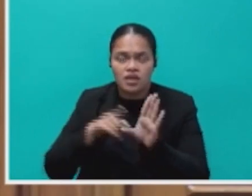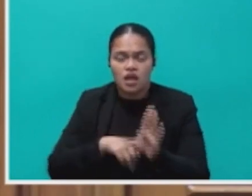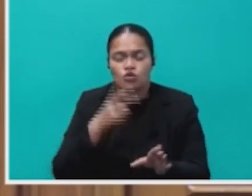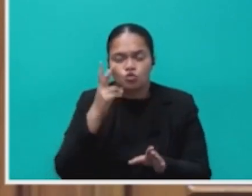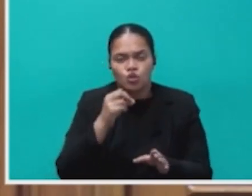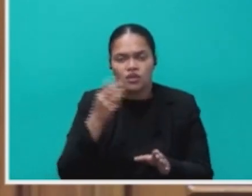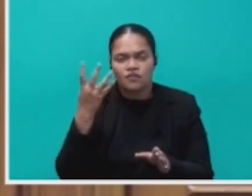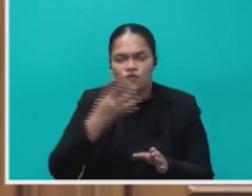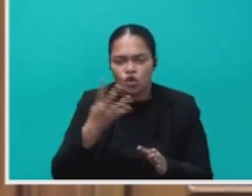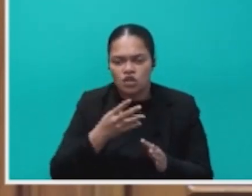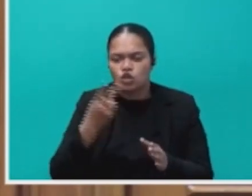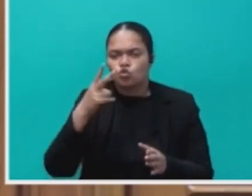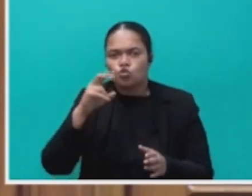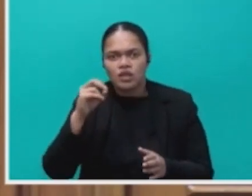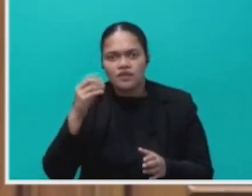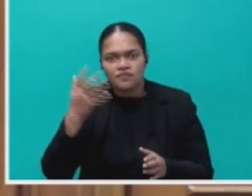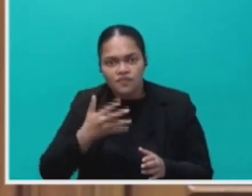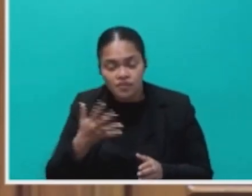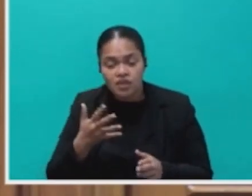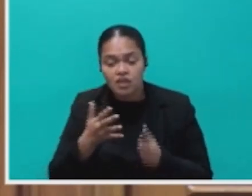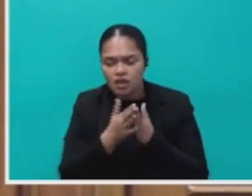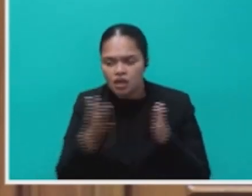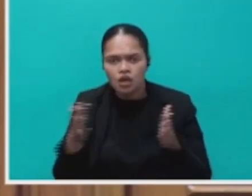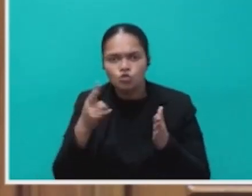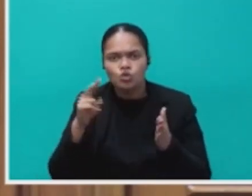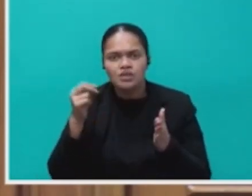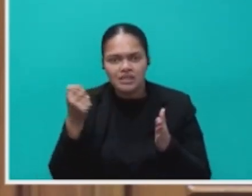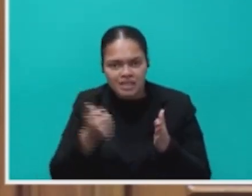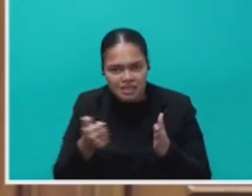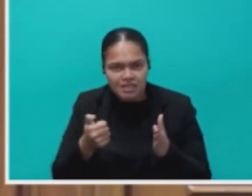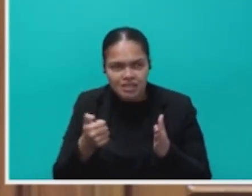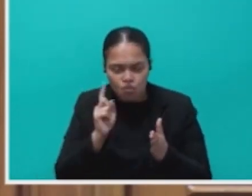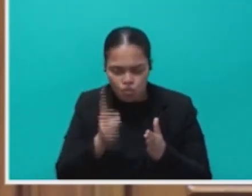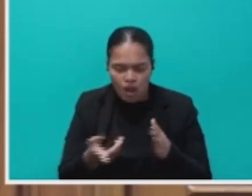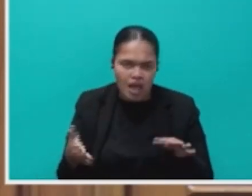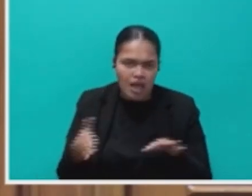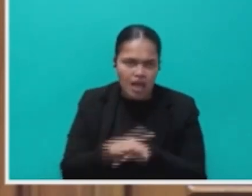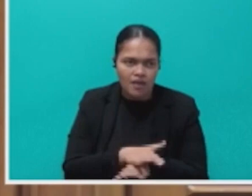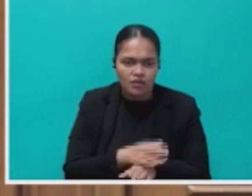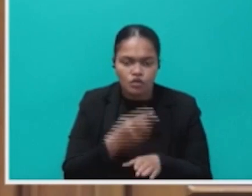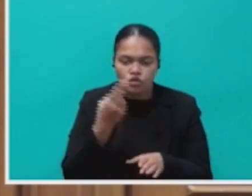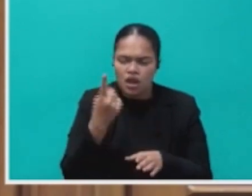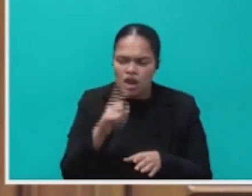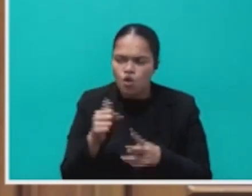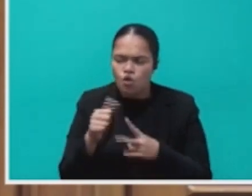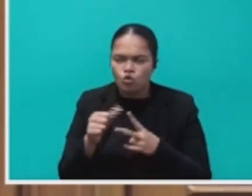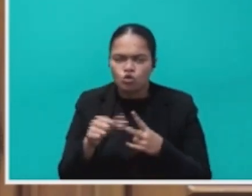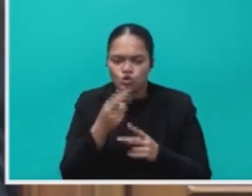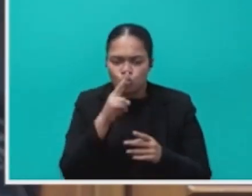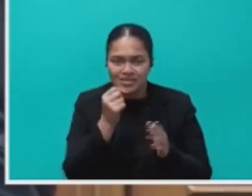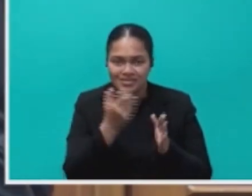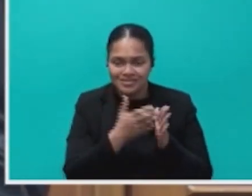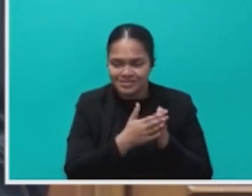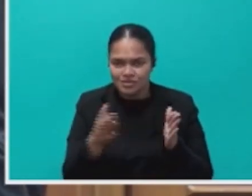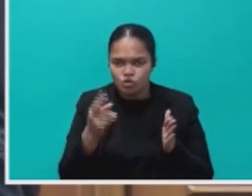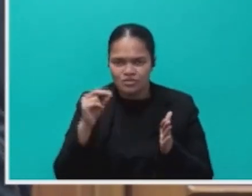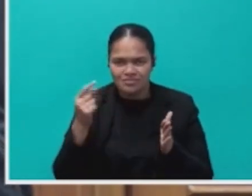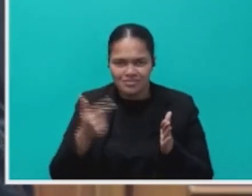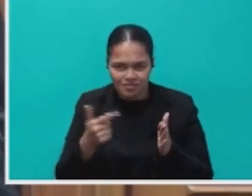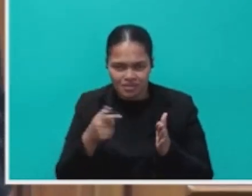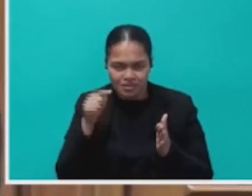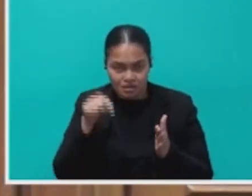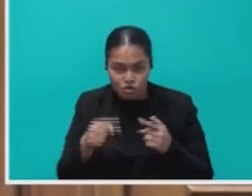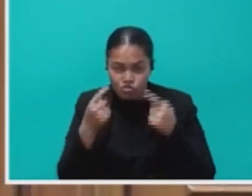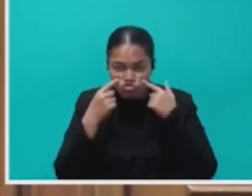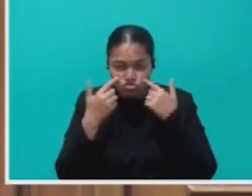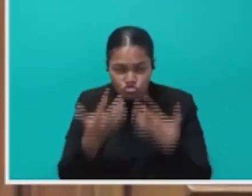2014, 2015 to 2016. I think that covers the early part of 2017 as well. These 10 issuances, apart